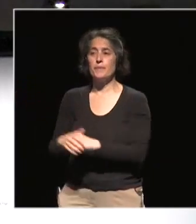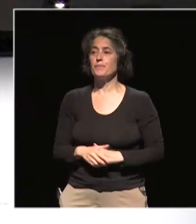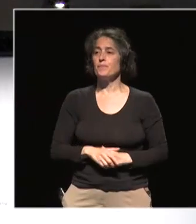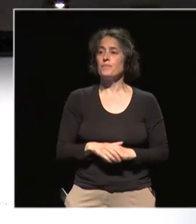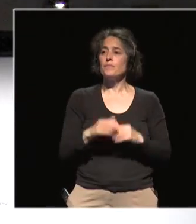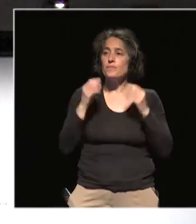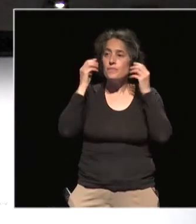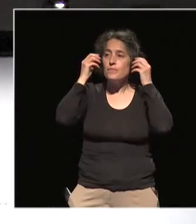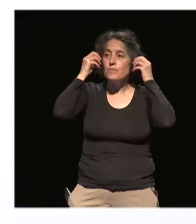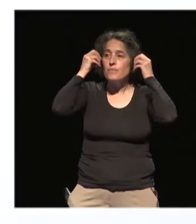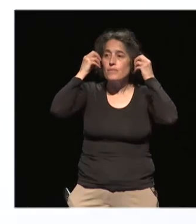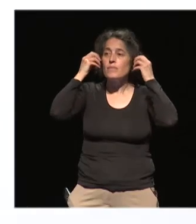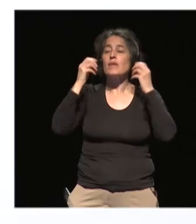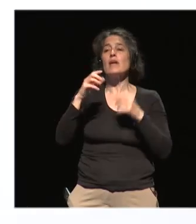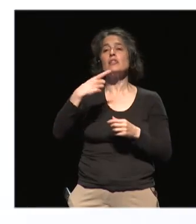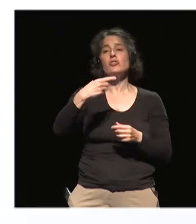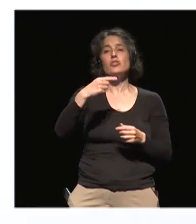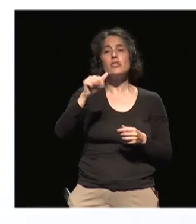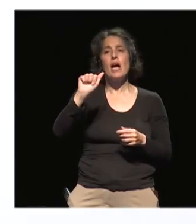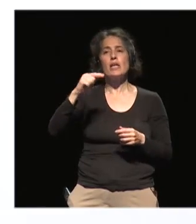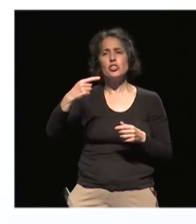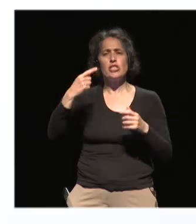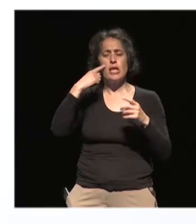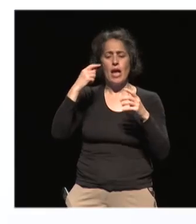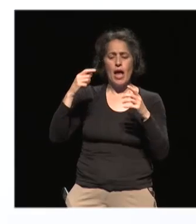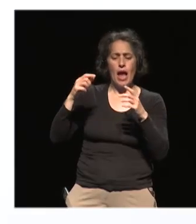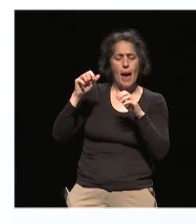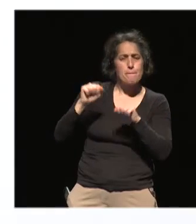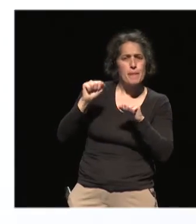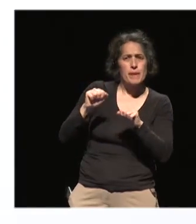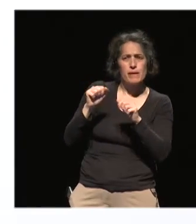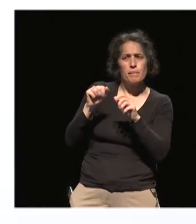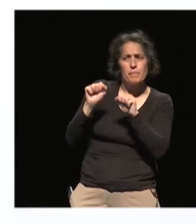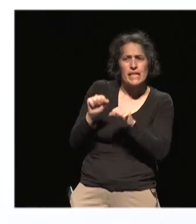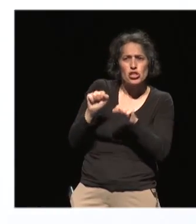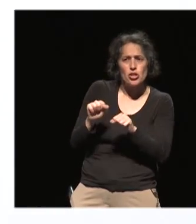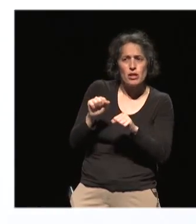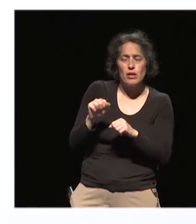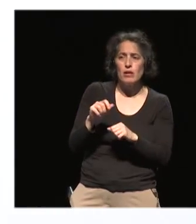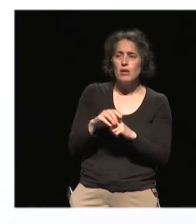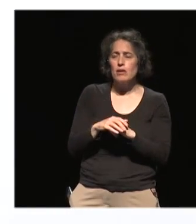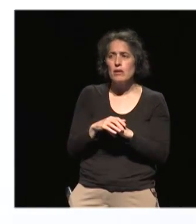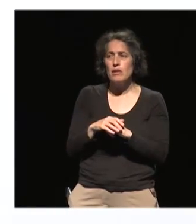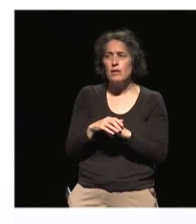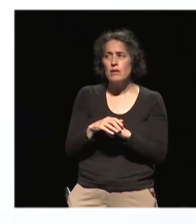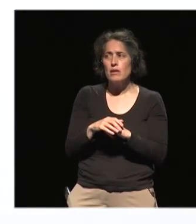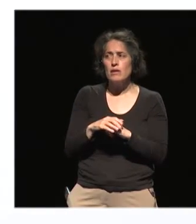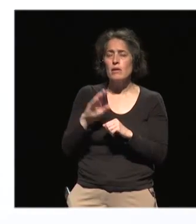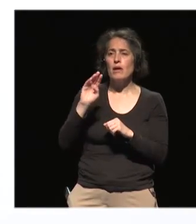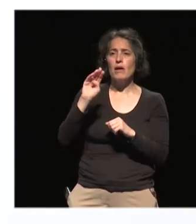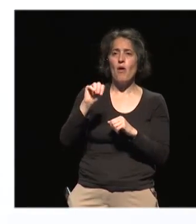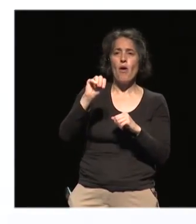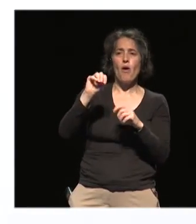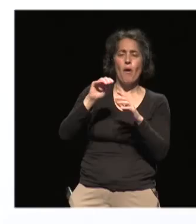the GHG abatement potential or the GHG mitigation potential. And